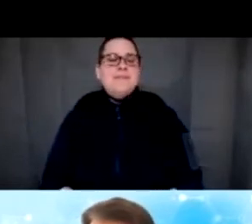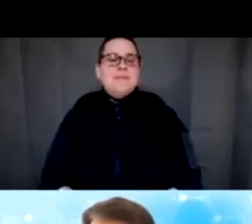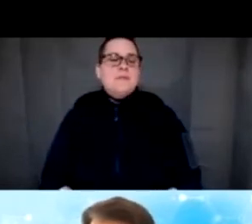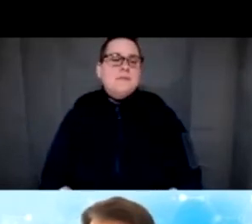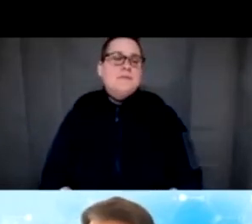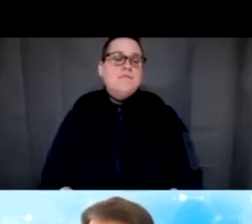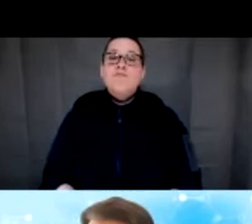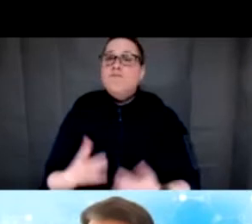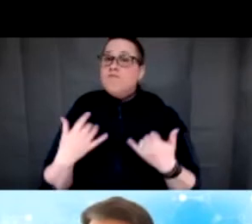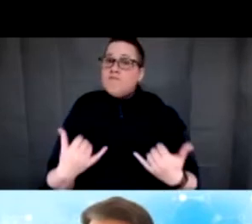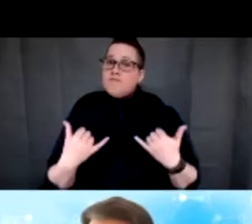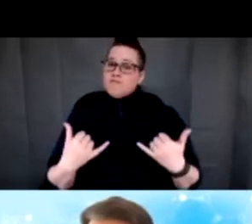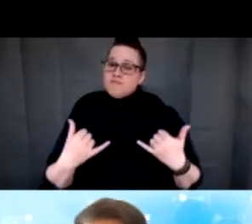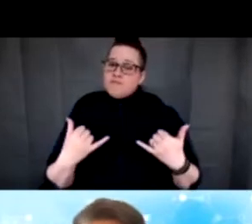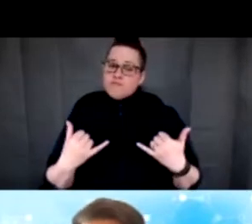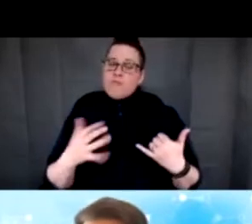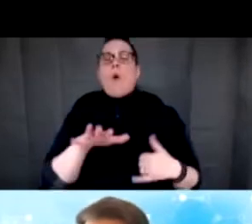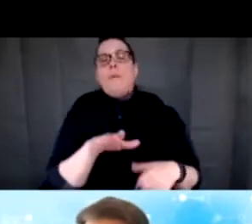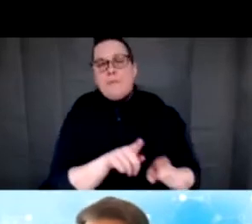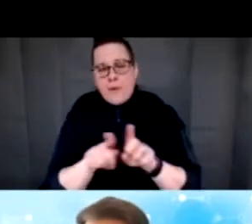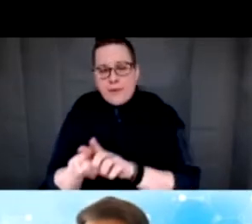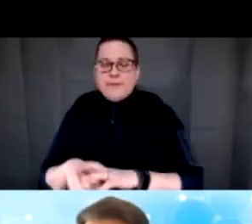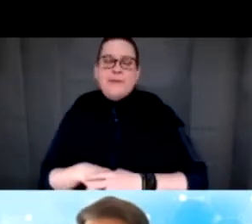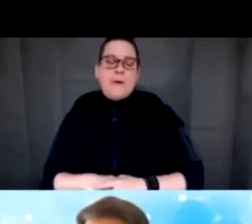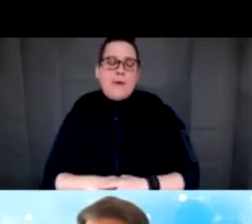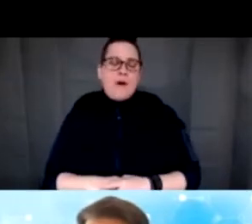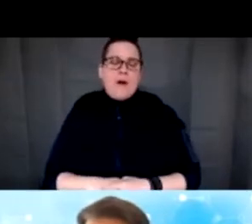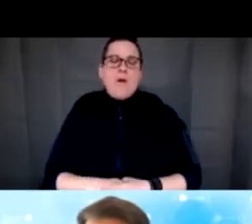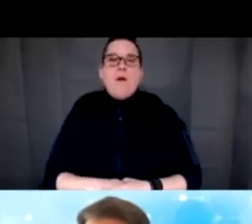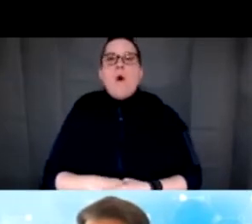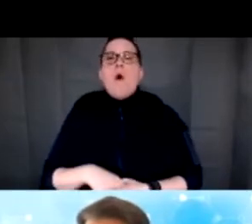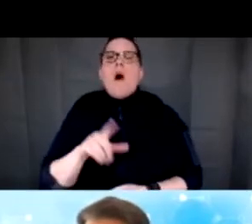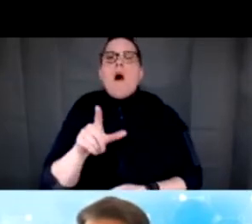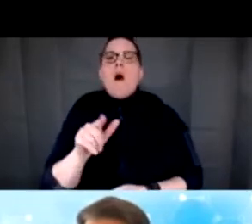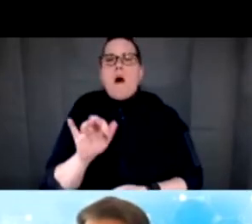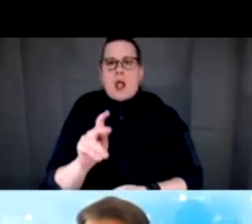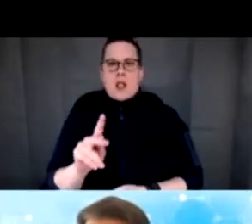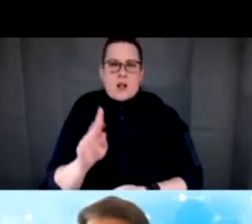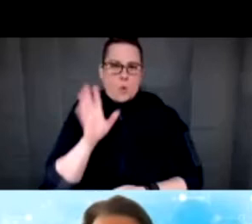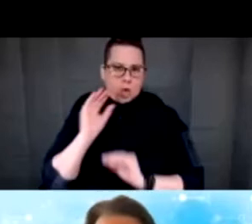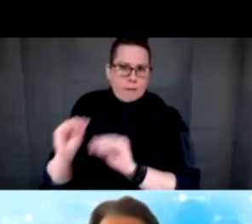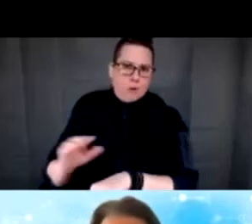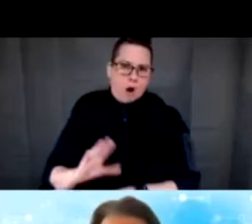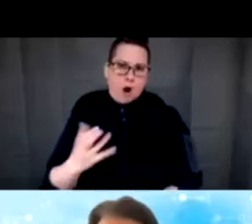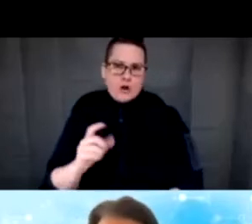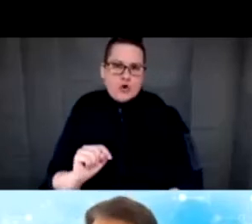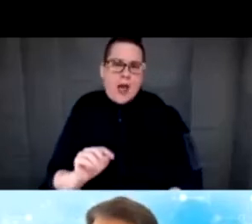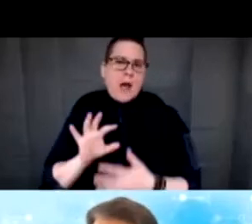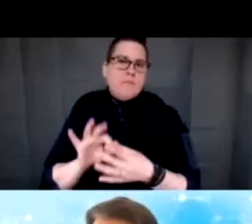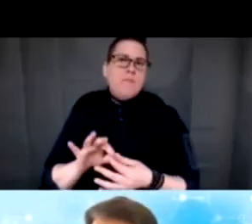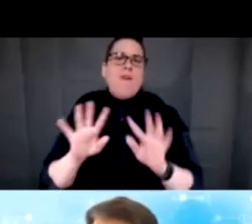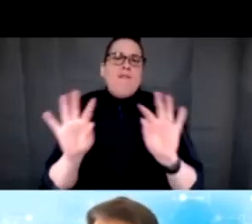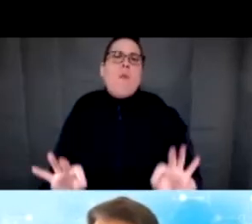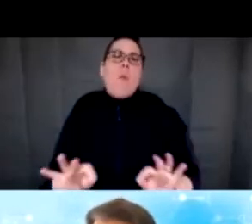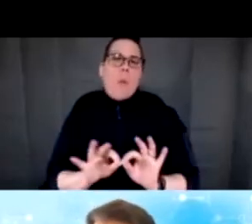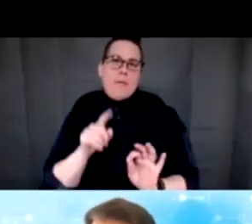At this point, also, we'll post a link in the chat to the form for you to